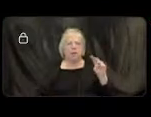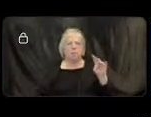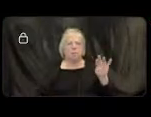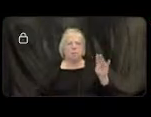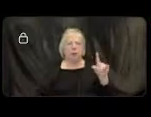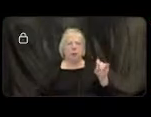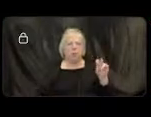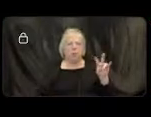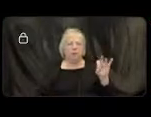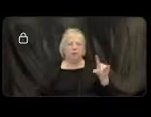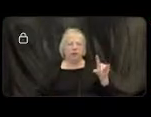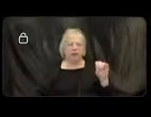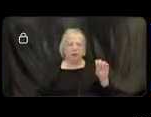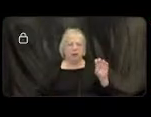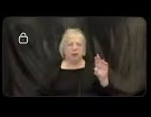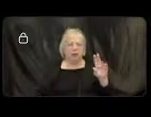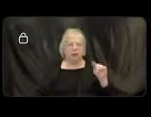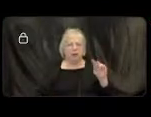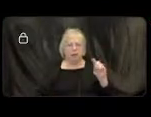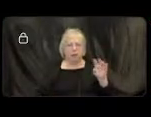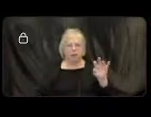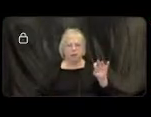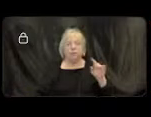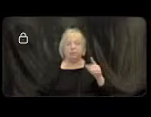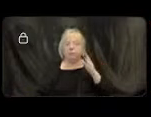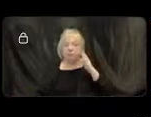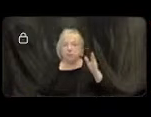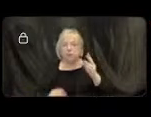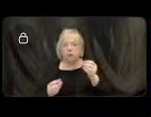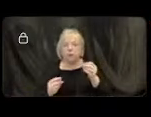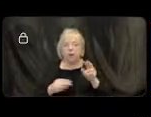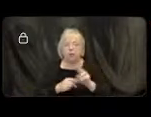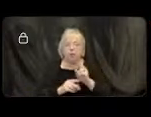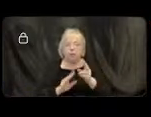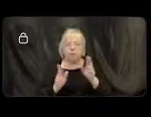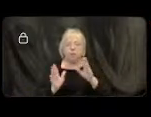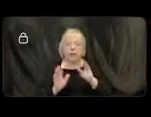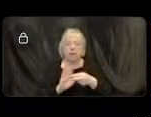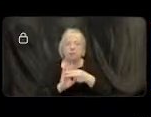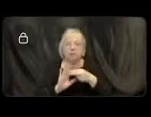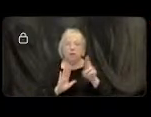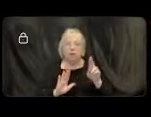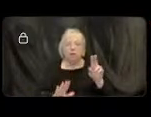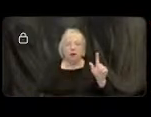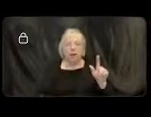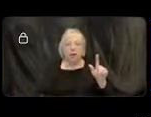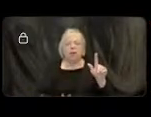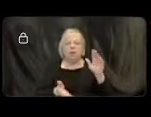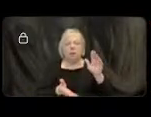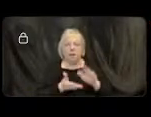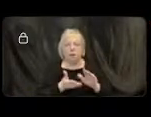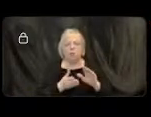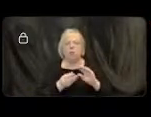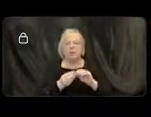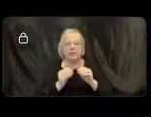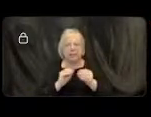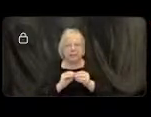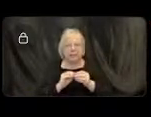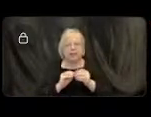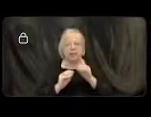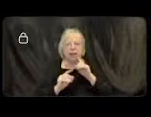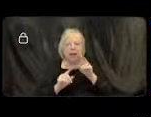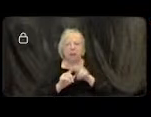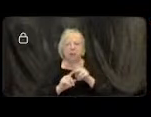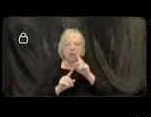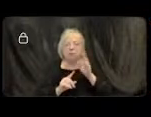and northwest. The city's future land use plan designates this property as RL, residential low density. An application to amend the